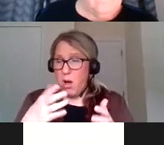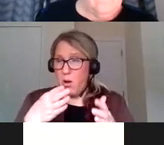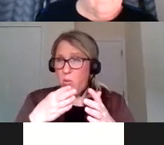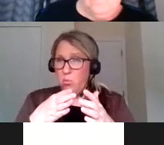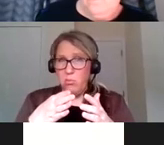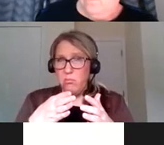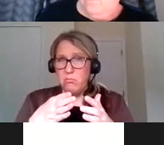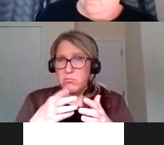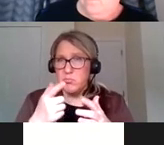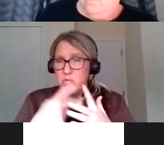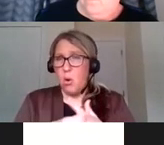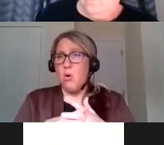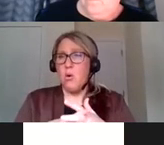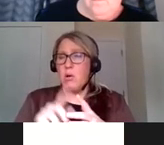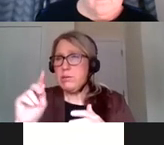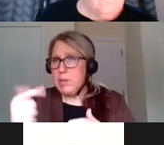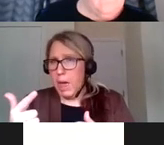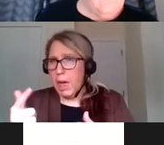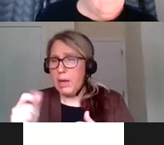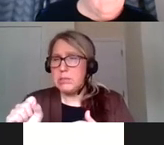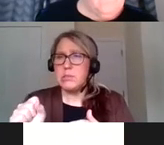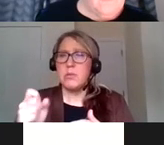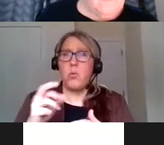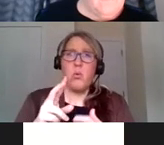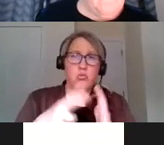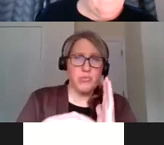to go into reading order or tags. I'll leave it up to you.